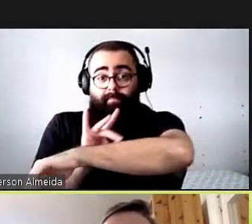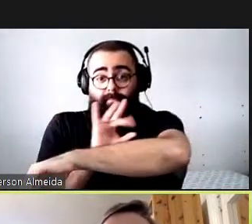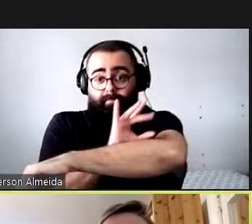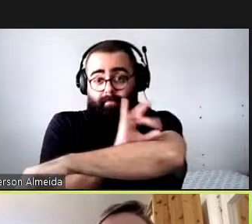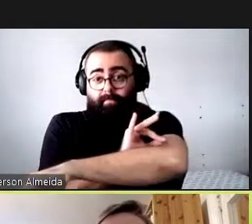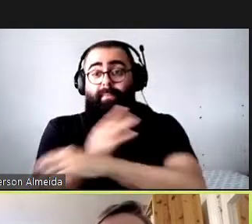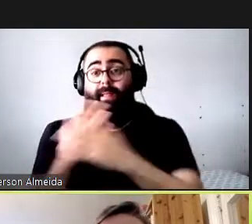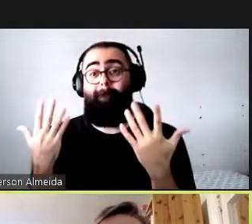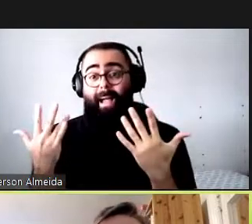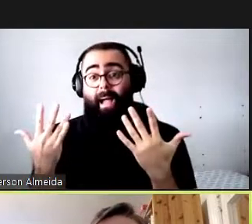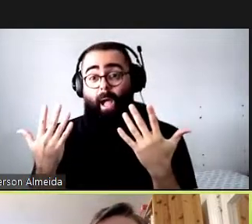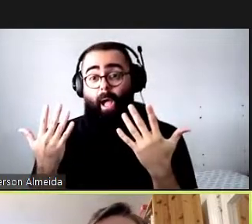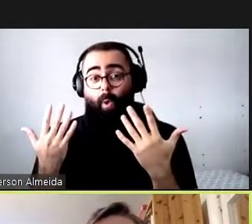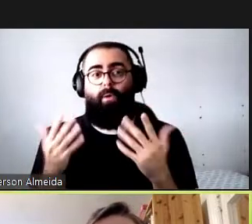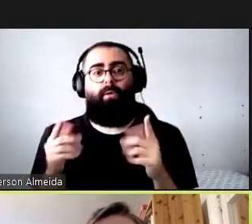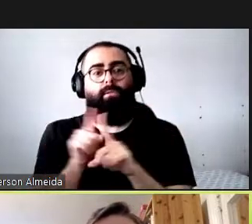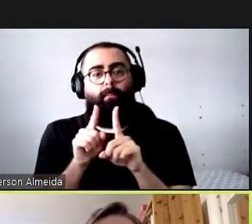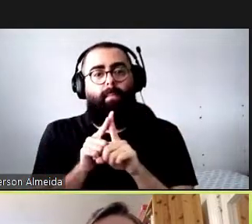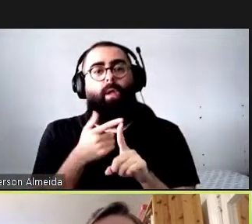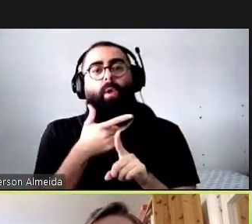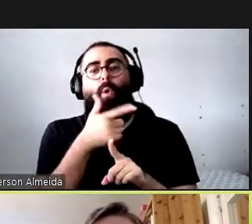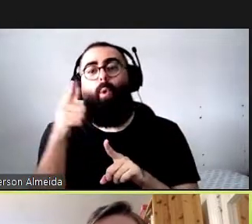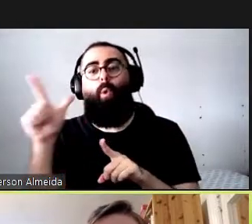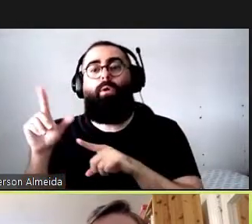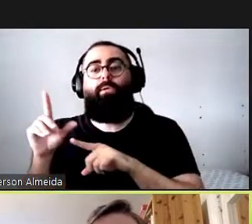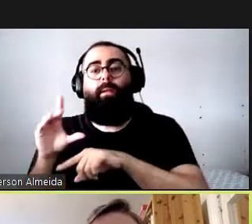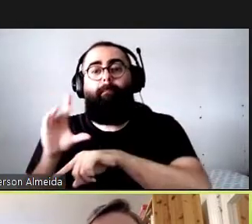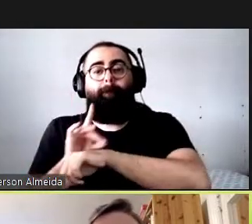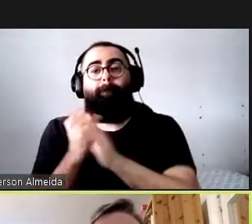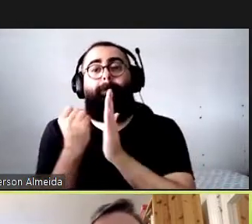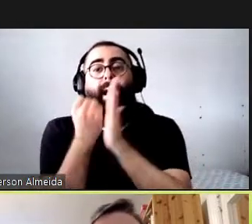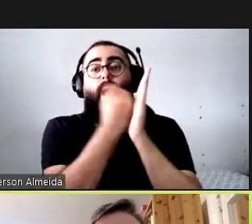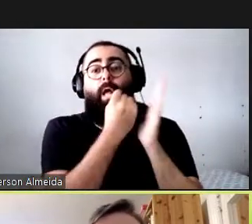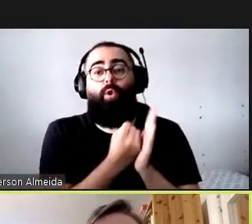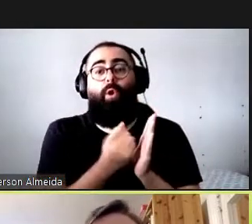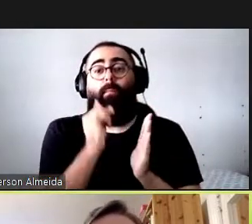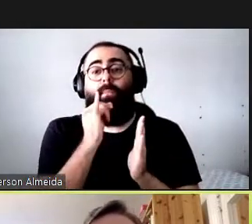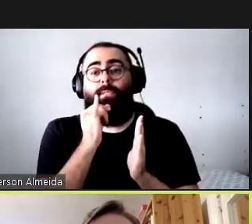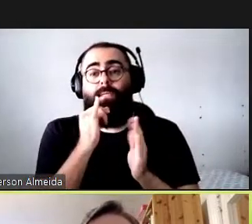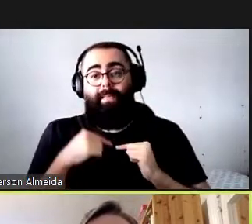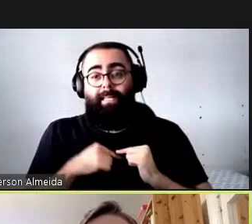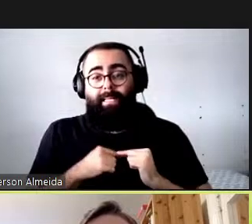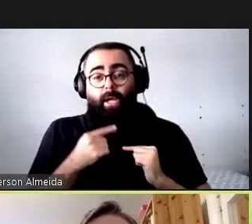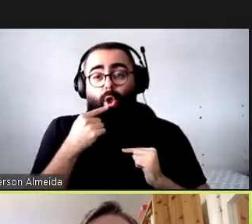and for whichever marker on the body was nearest to the location.